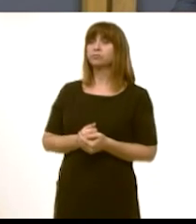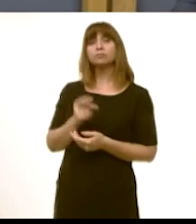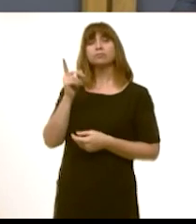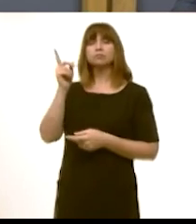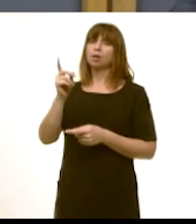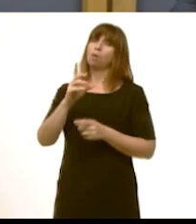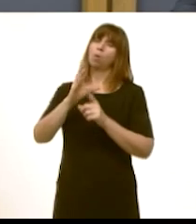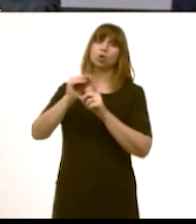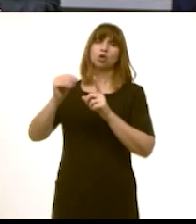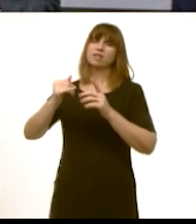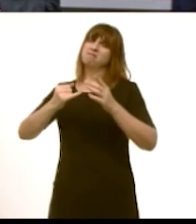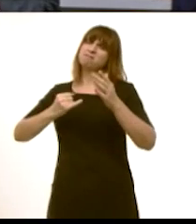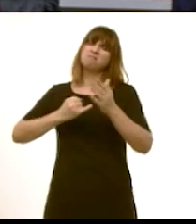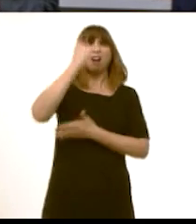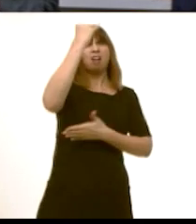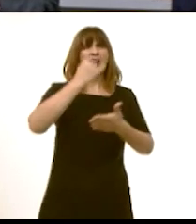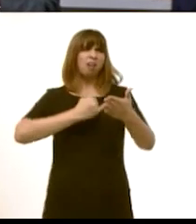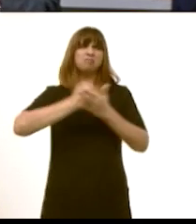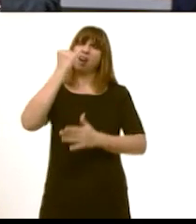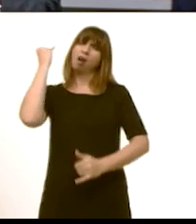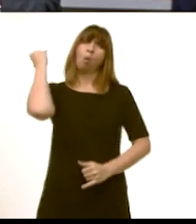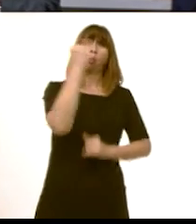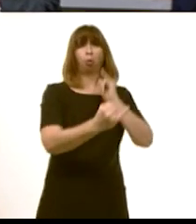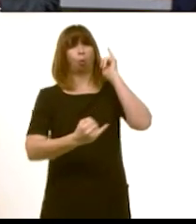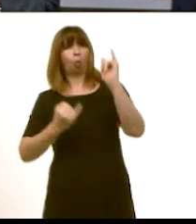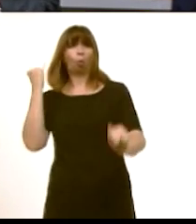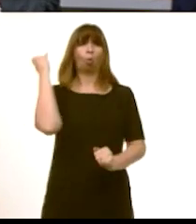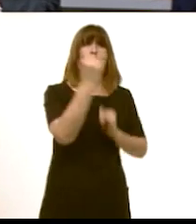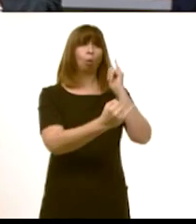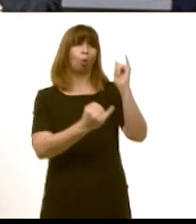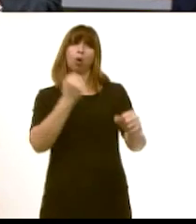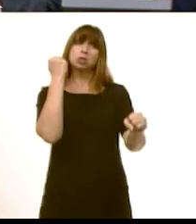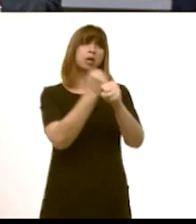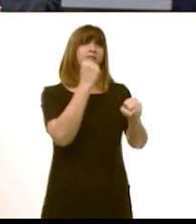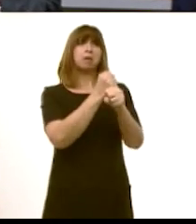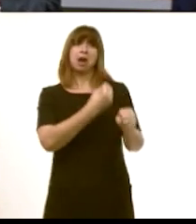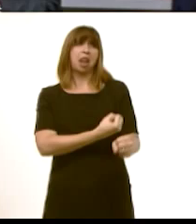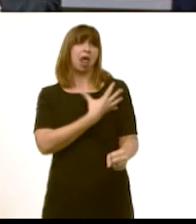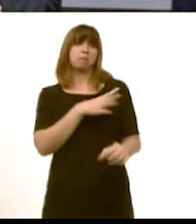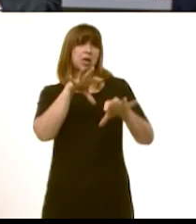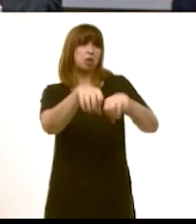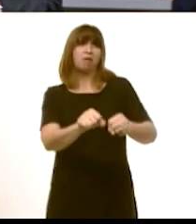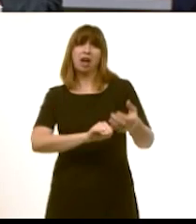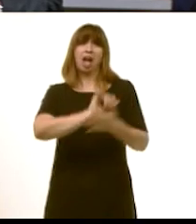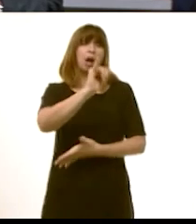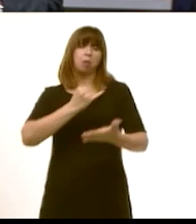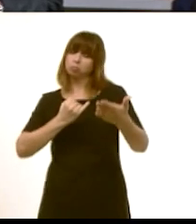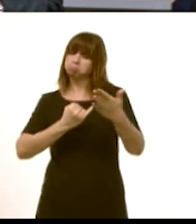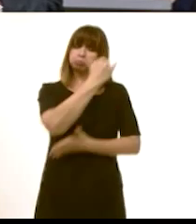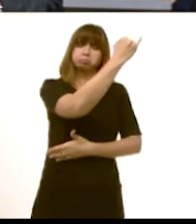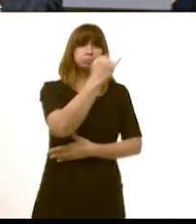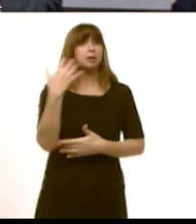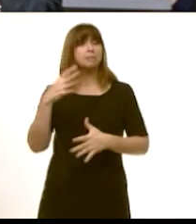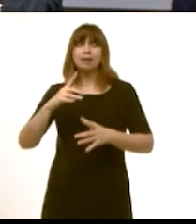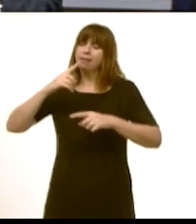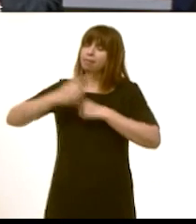opposed the action that was taken by the Welsh Government in rescuing the airport every step of the moment, every